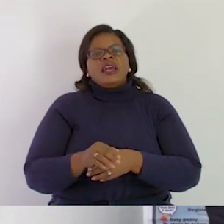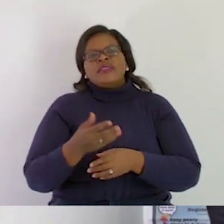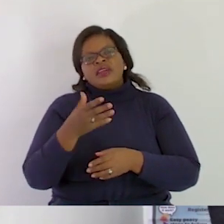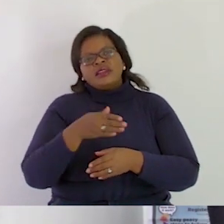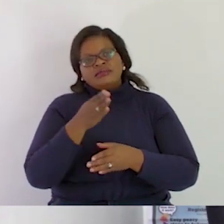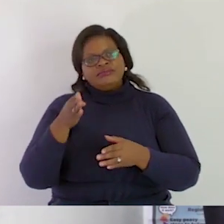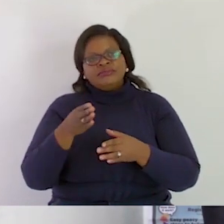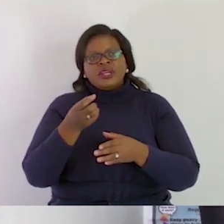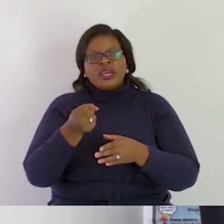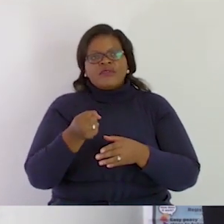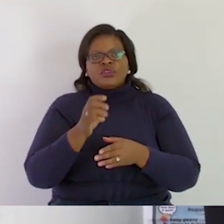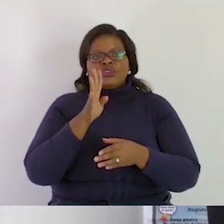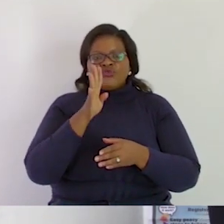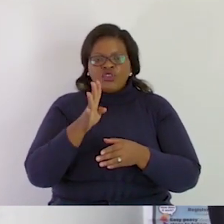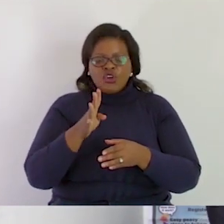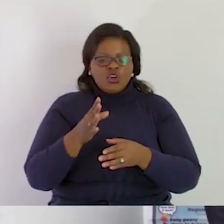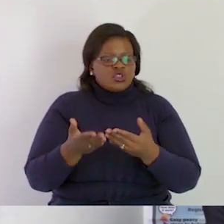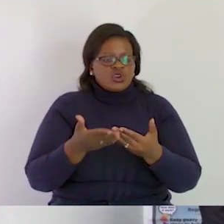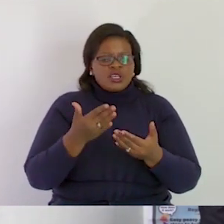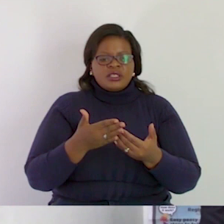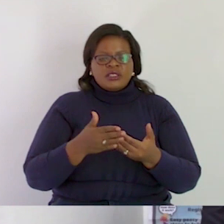method to others.